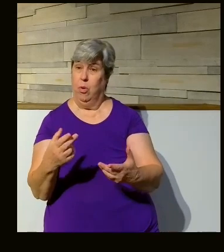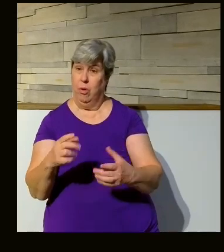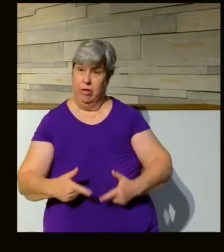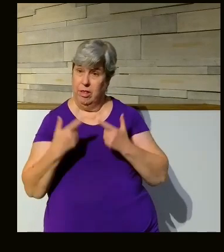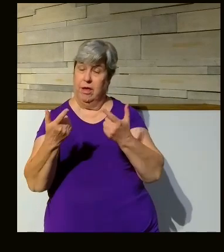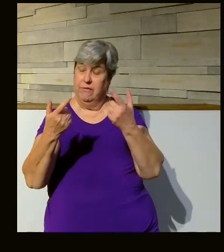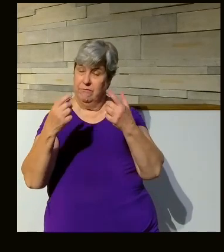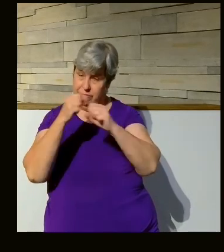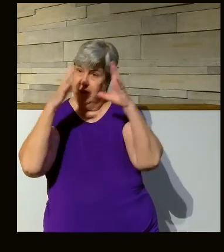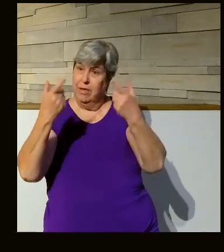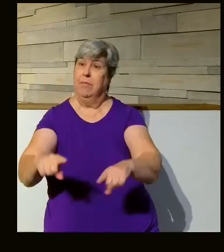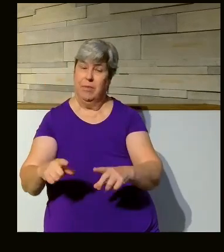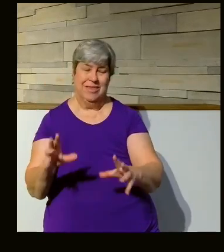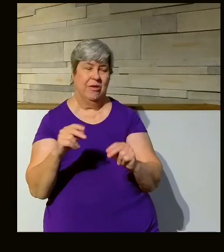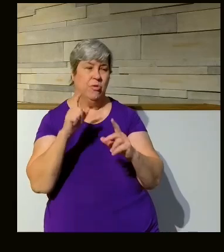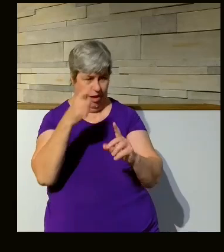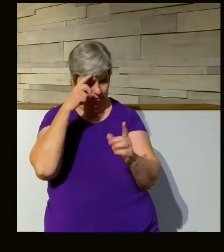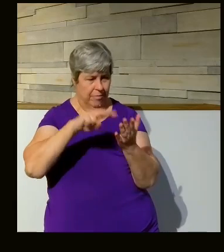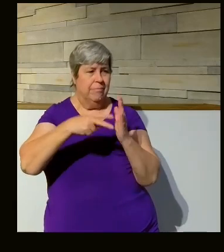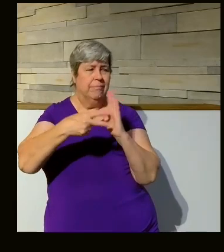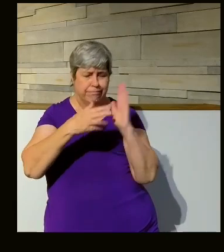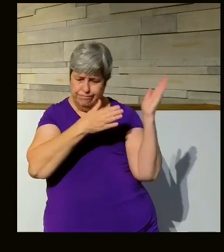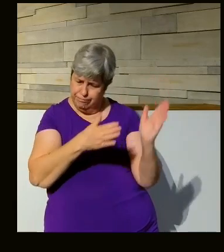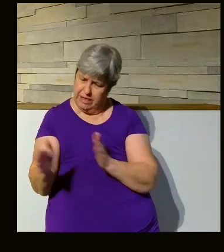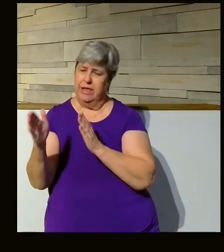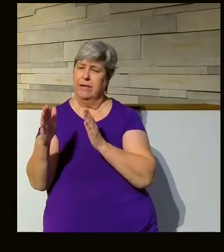have to be intentional about it.